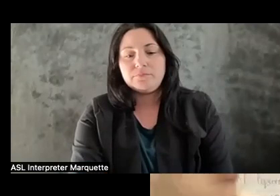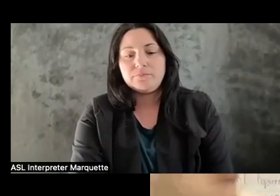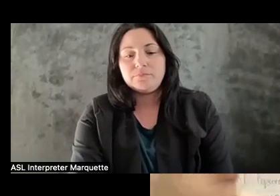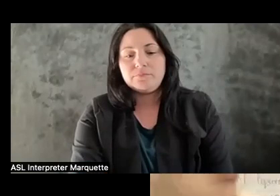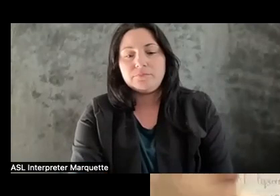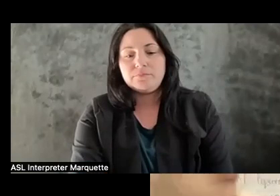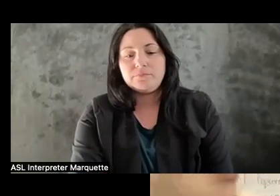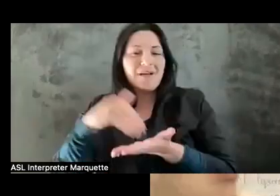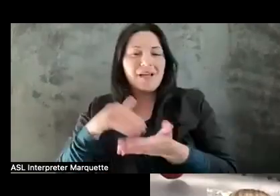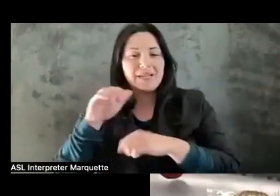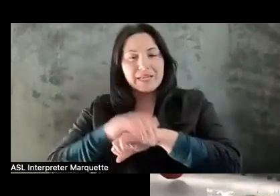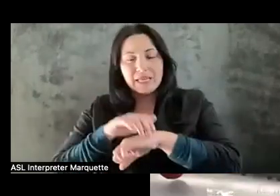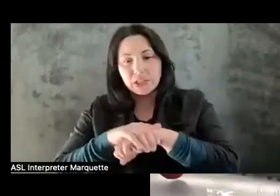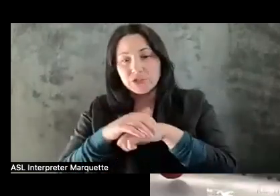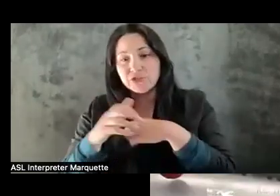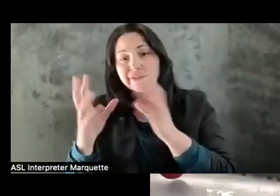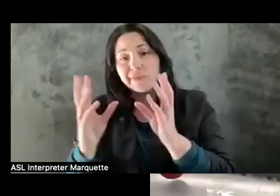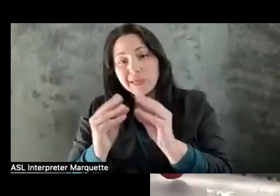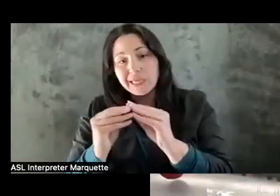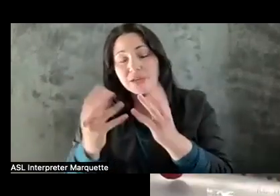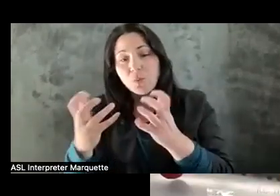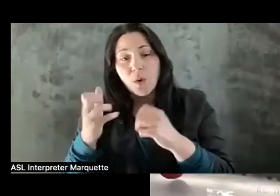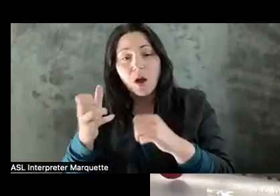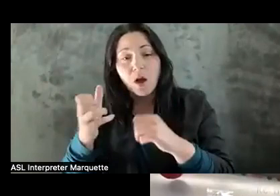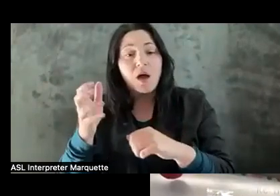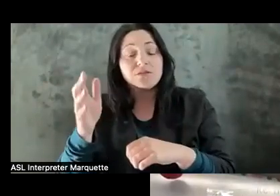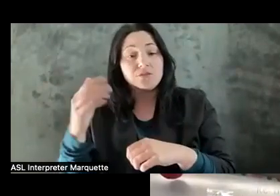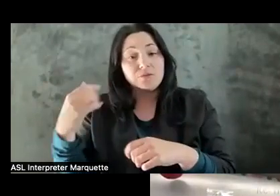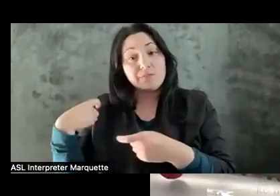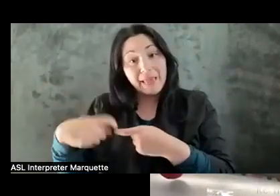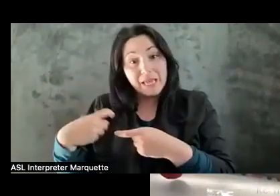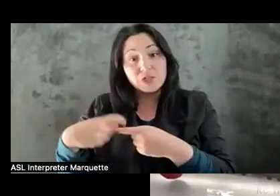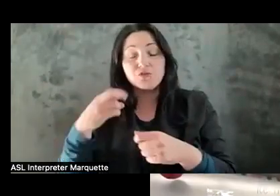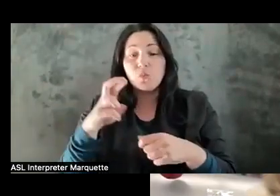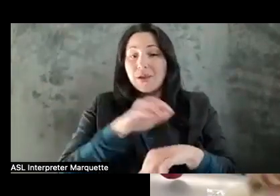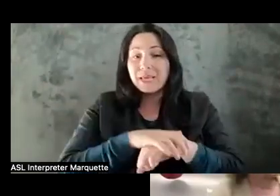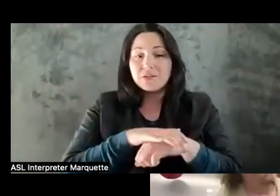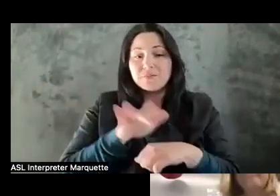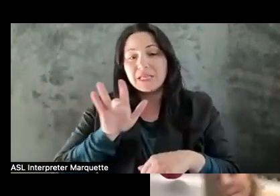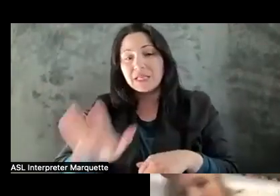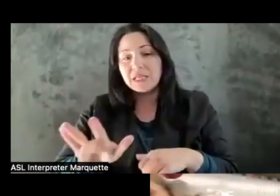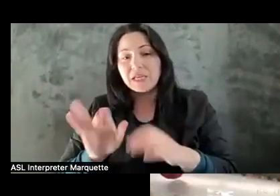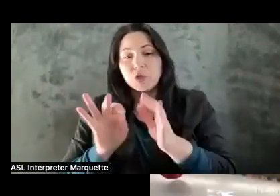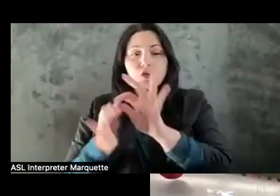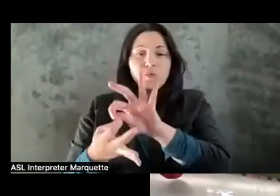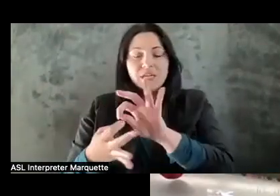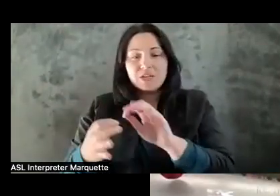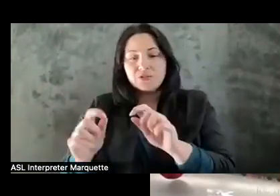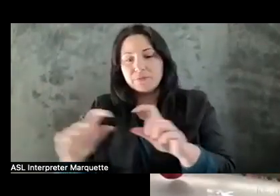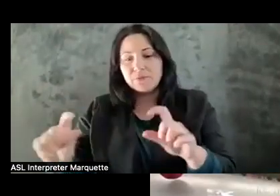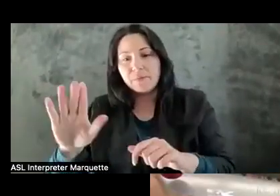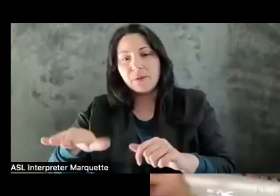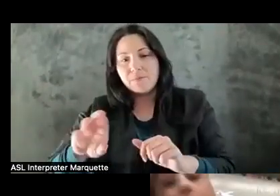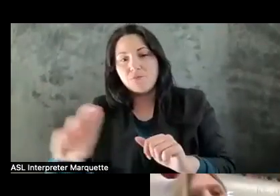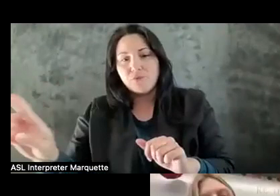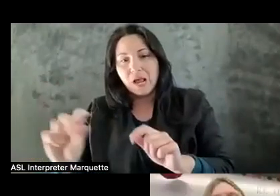as Spanish during this meeting. If you wish to hear the speakers in English or Spanish, please click the interpretation button at the bottom right